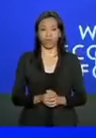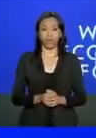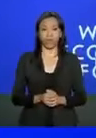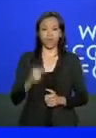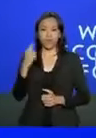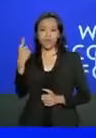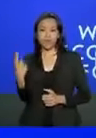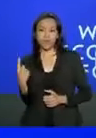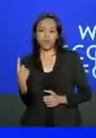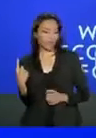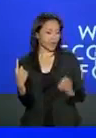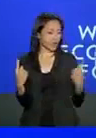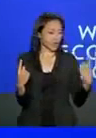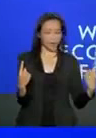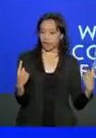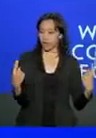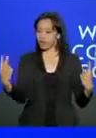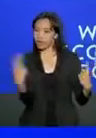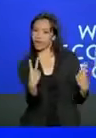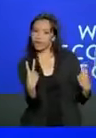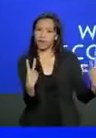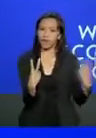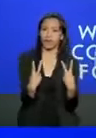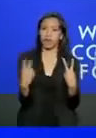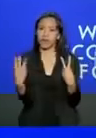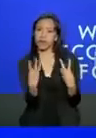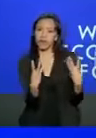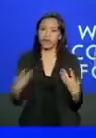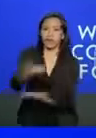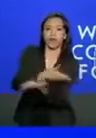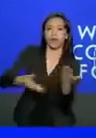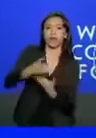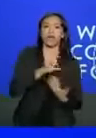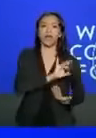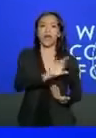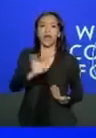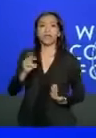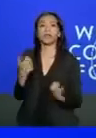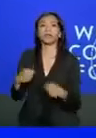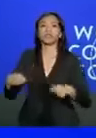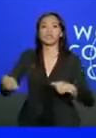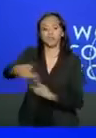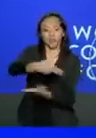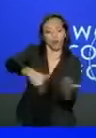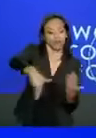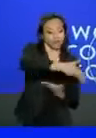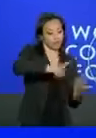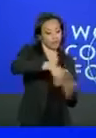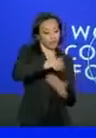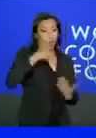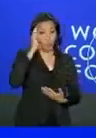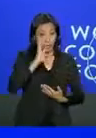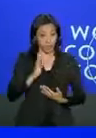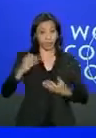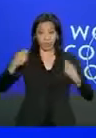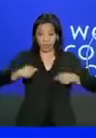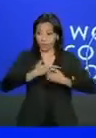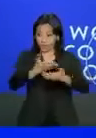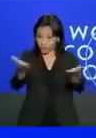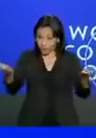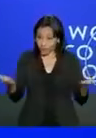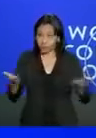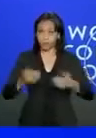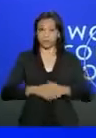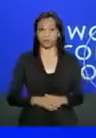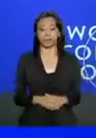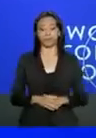precisa do outro. O Brasil. Currently, we all need each other. Precisa de vocês. And Brazil vocês, com toda needs certeza, you. Em parte, preciso and of course, the same is true the other